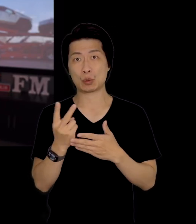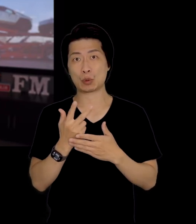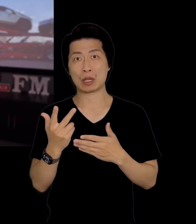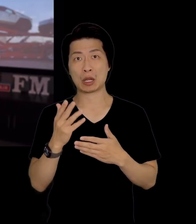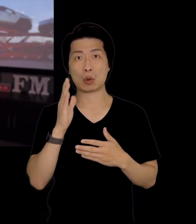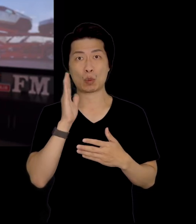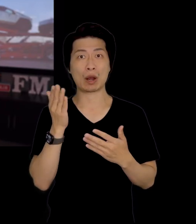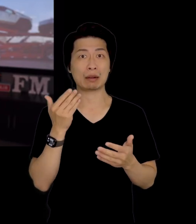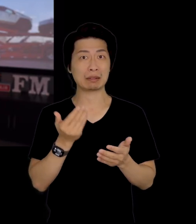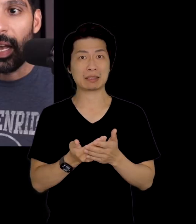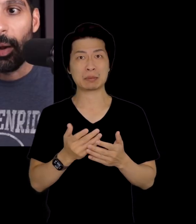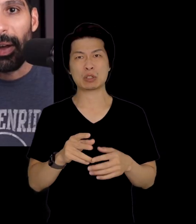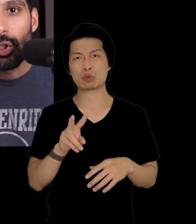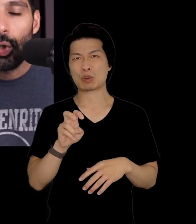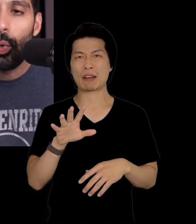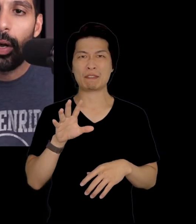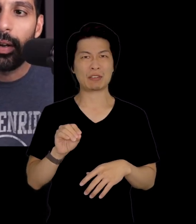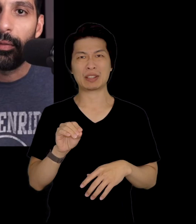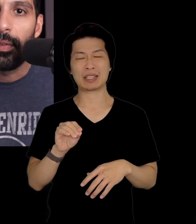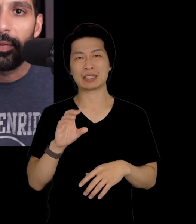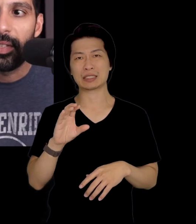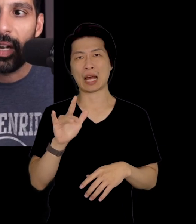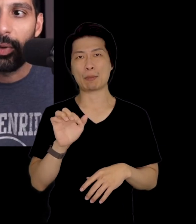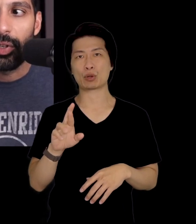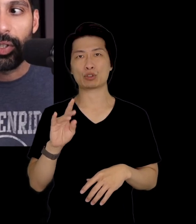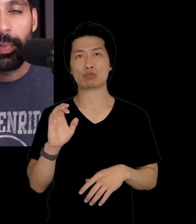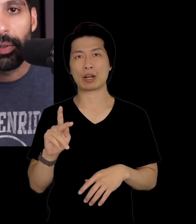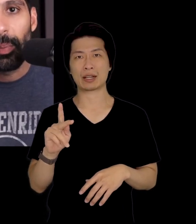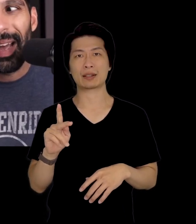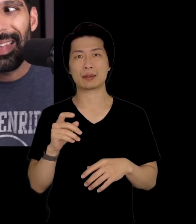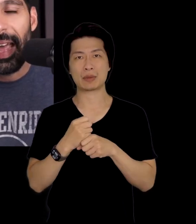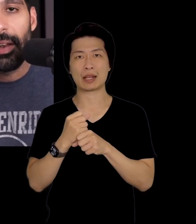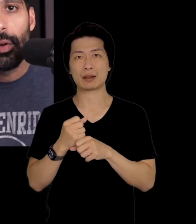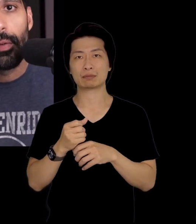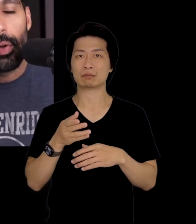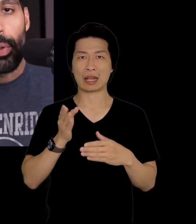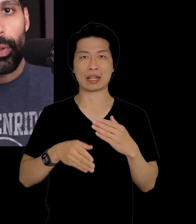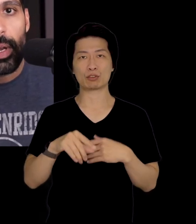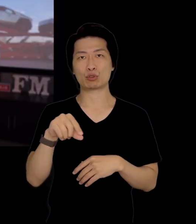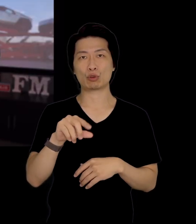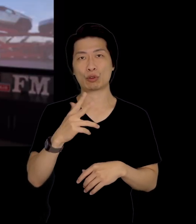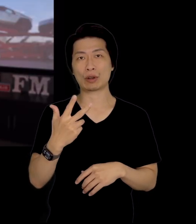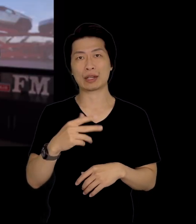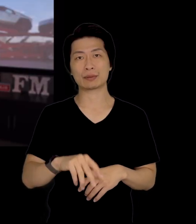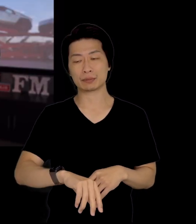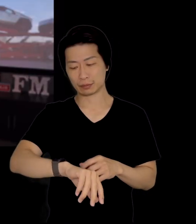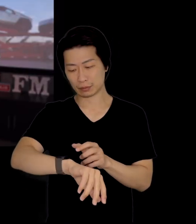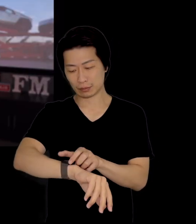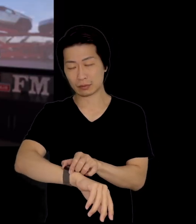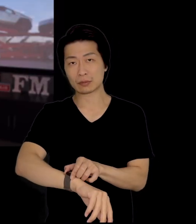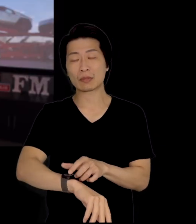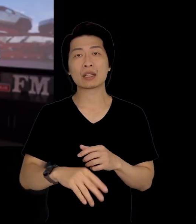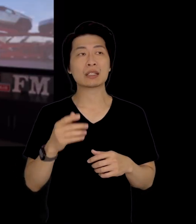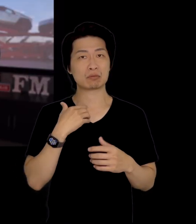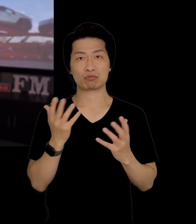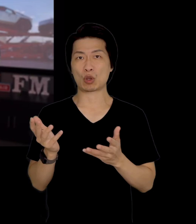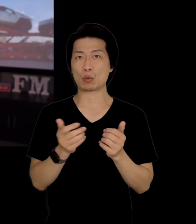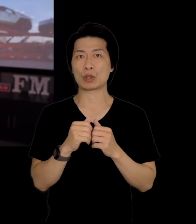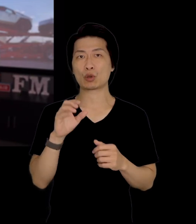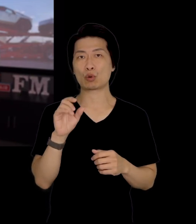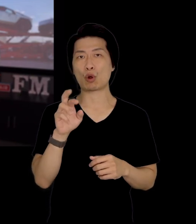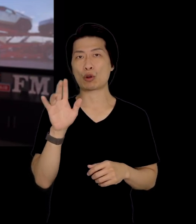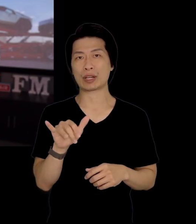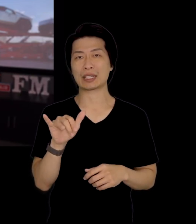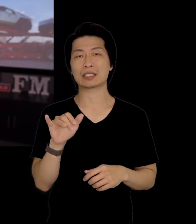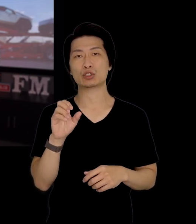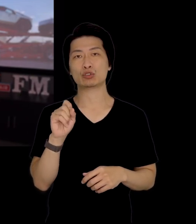weeks, this will land us at about 250 Cybertrucks built by the end of Q3. Now, I've had some conversations with Corey Steuben, who